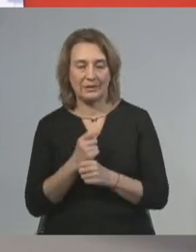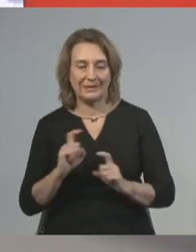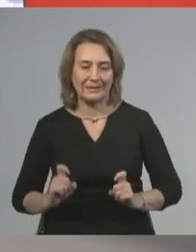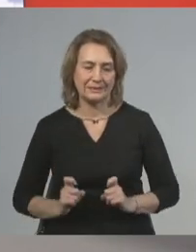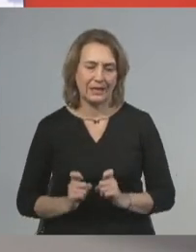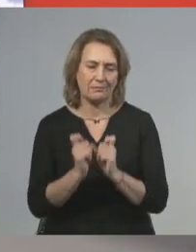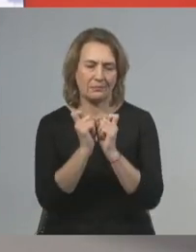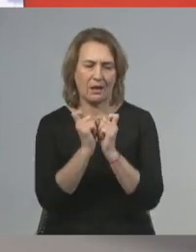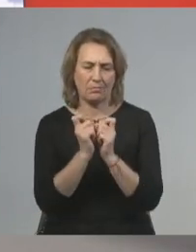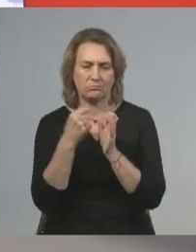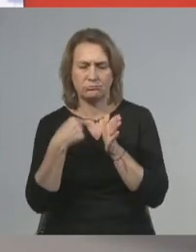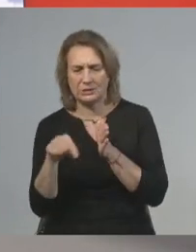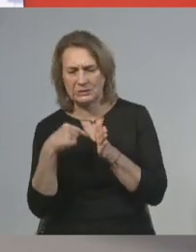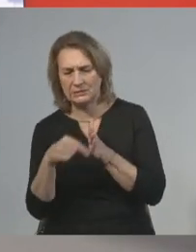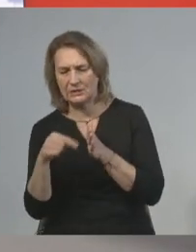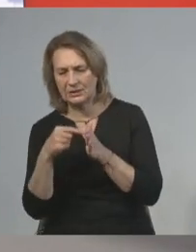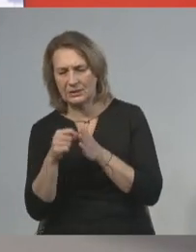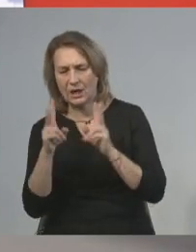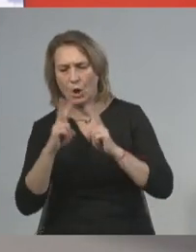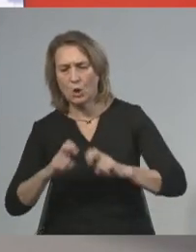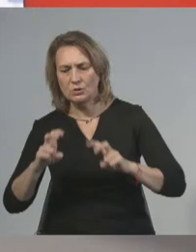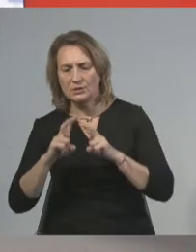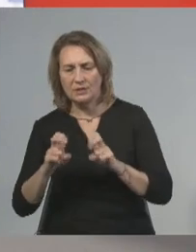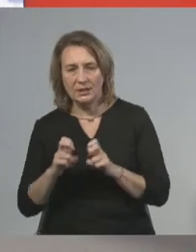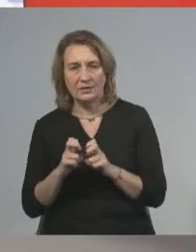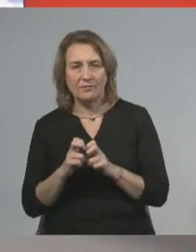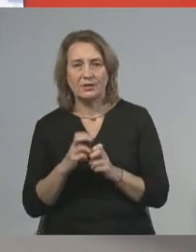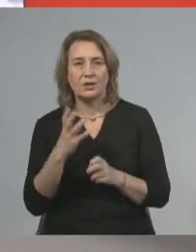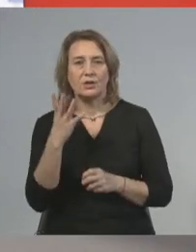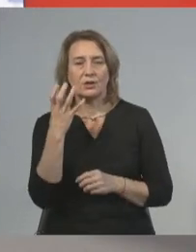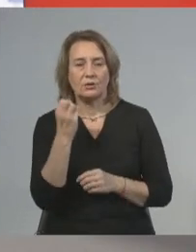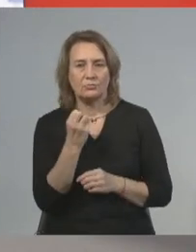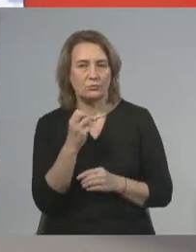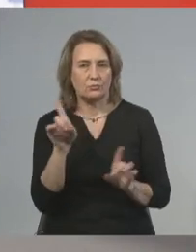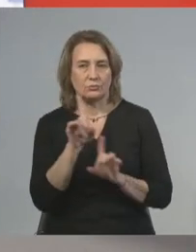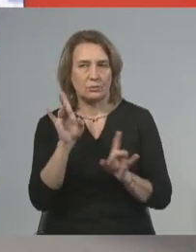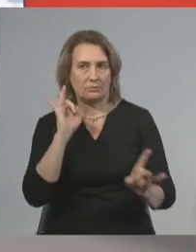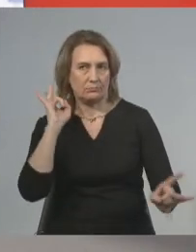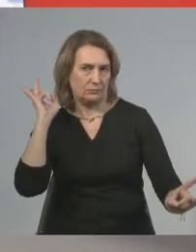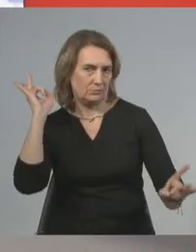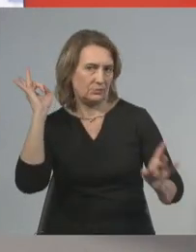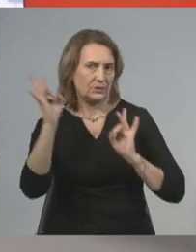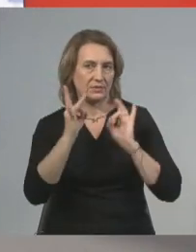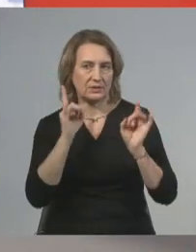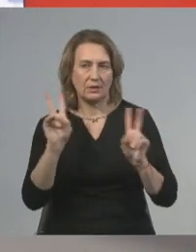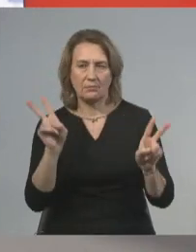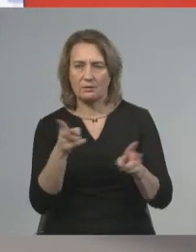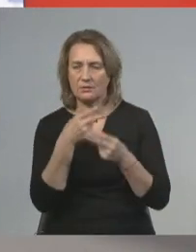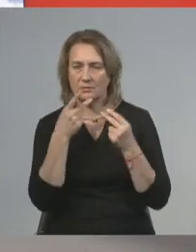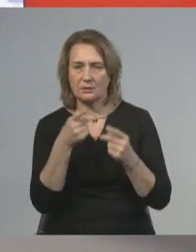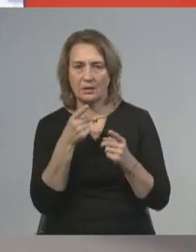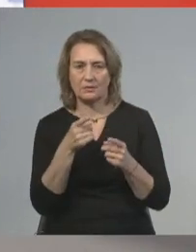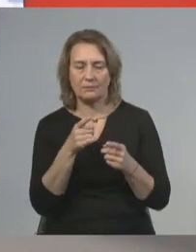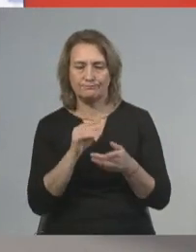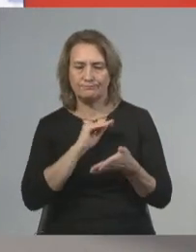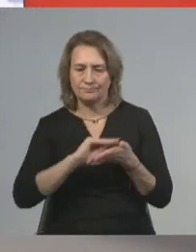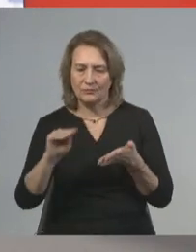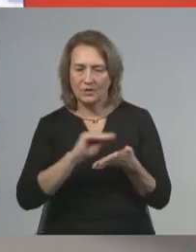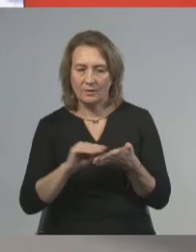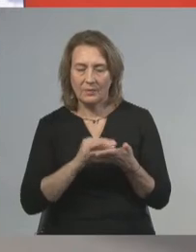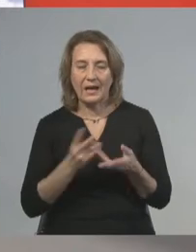you do not also turn these topics into scandals or something sensational do not chase